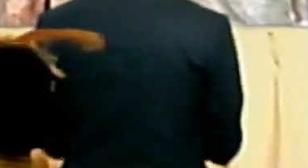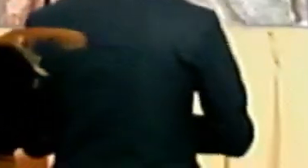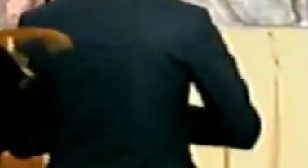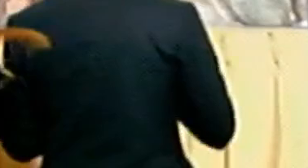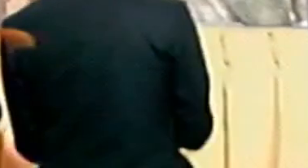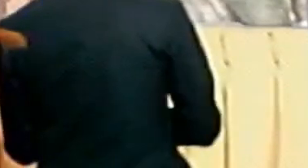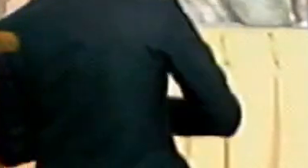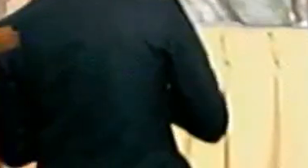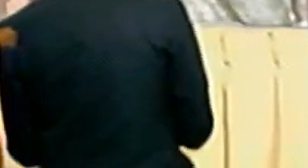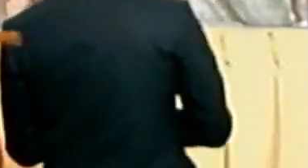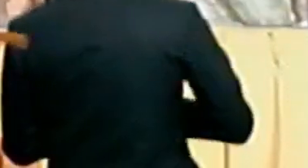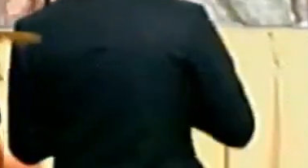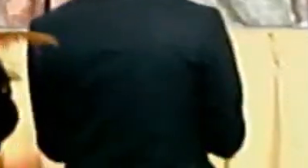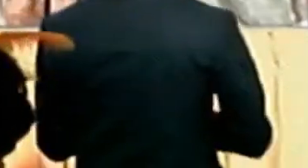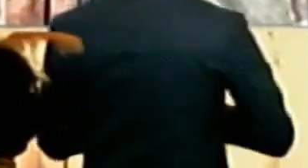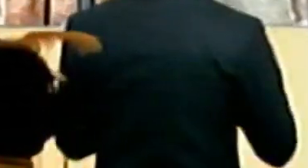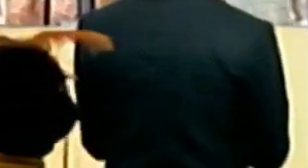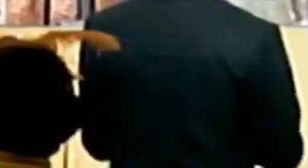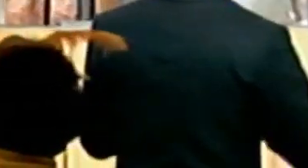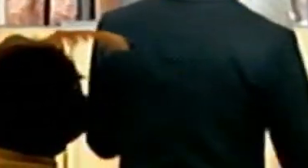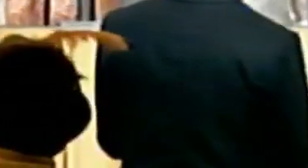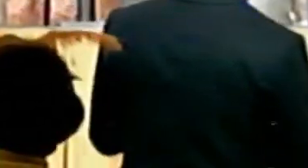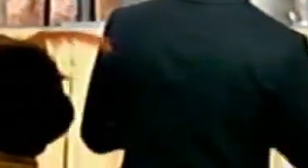Lord God Almighty.